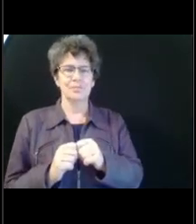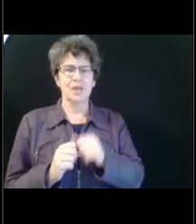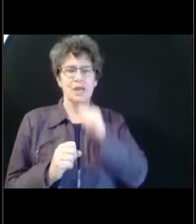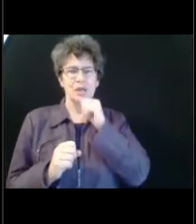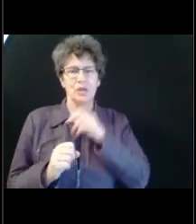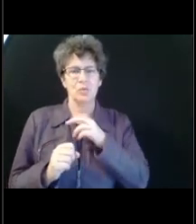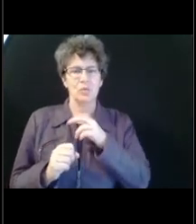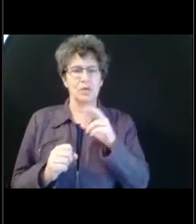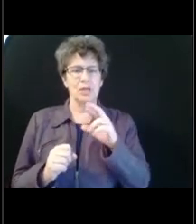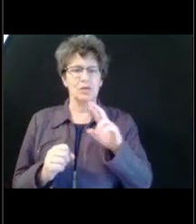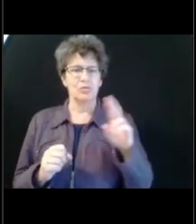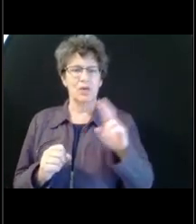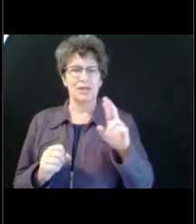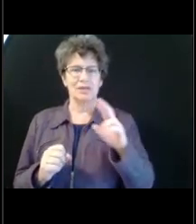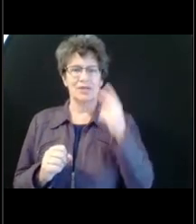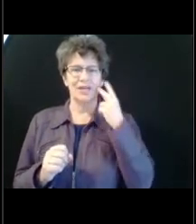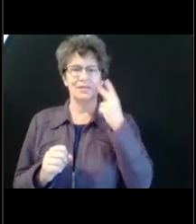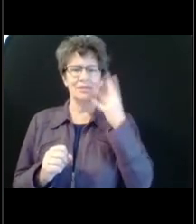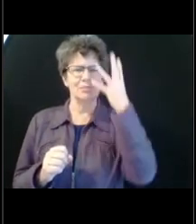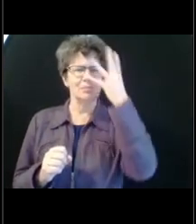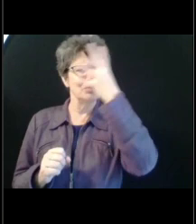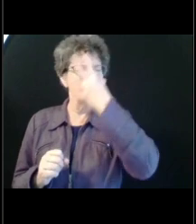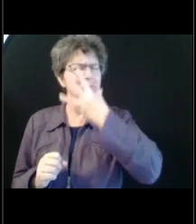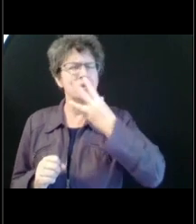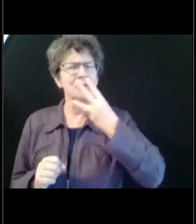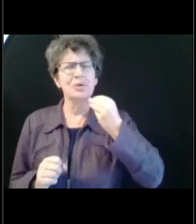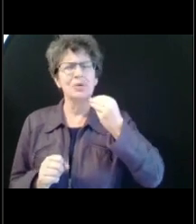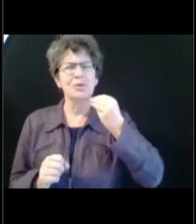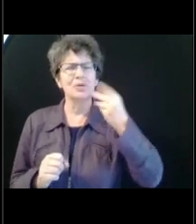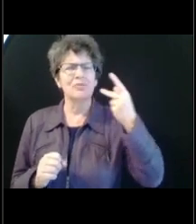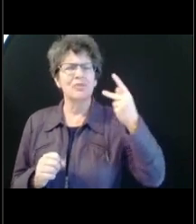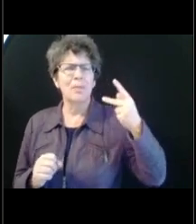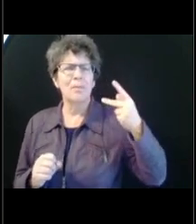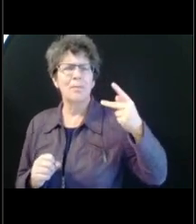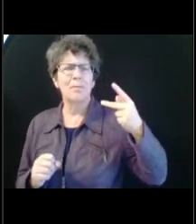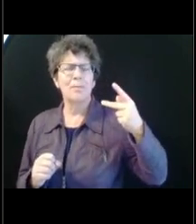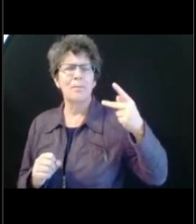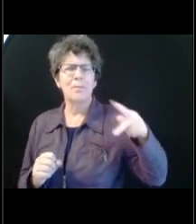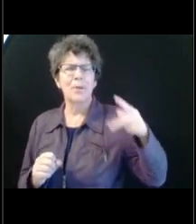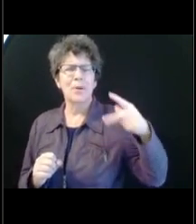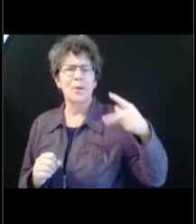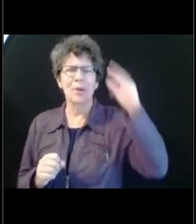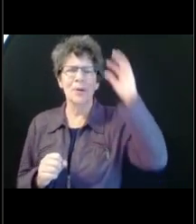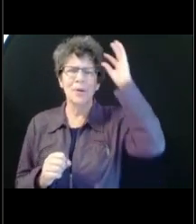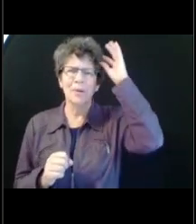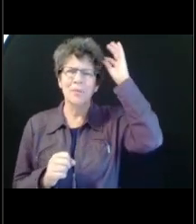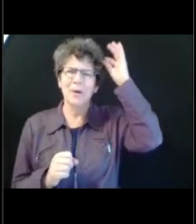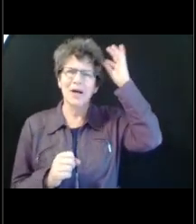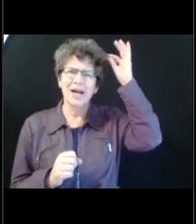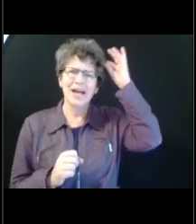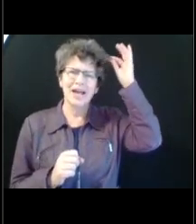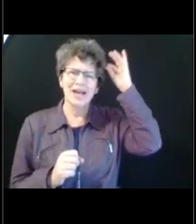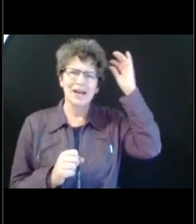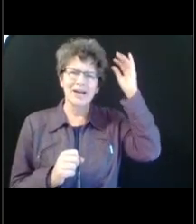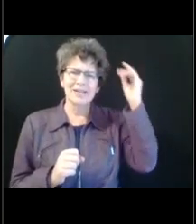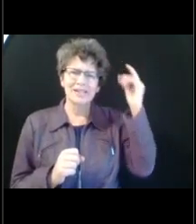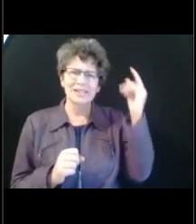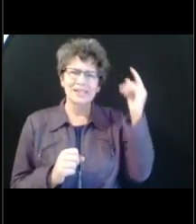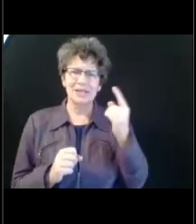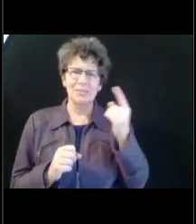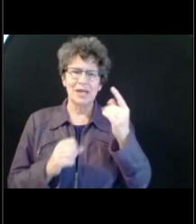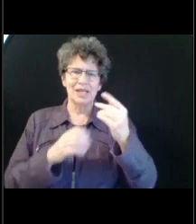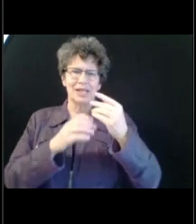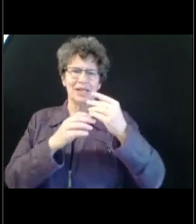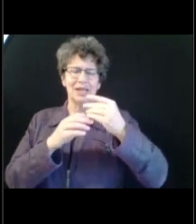purple hair. And the shield and patch that she's got on, somebody painted to